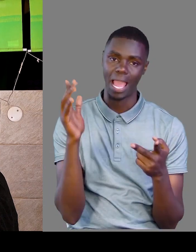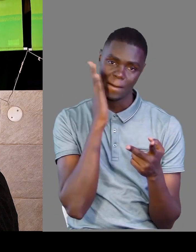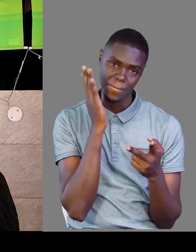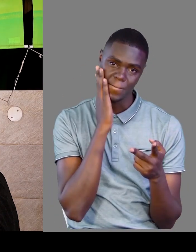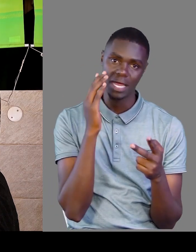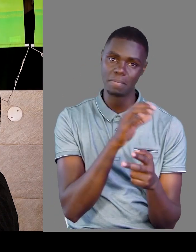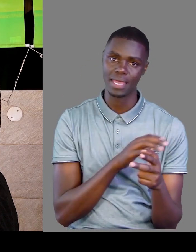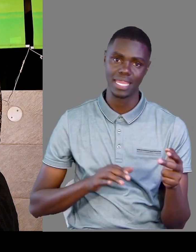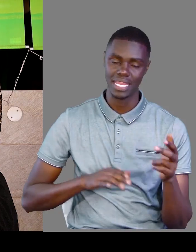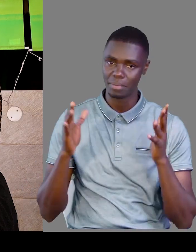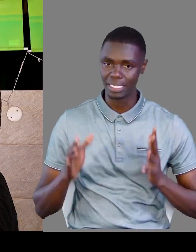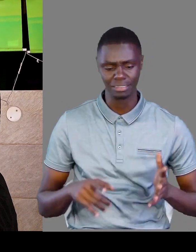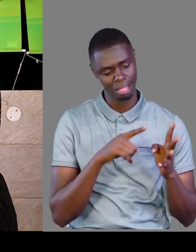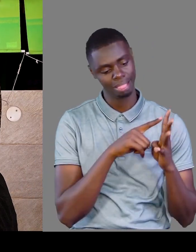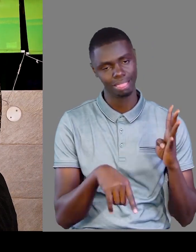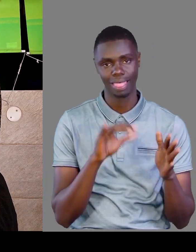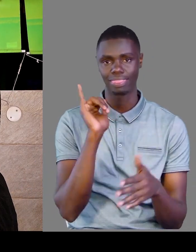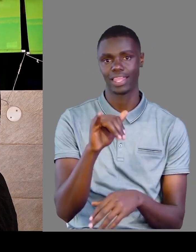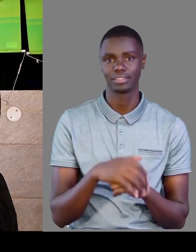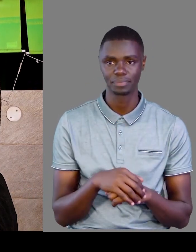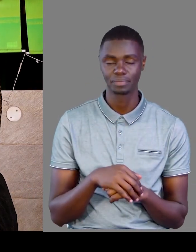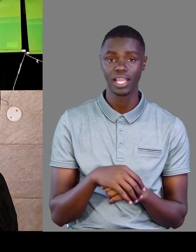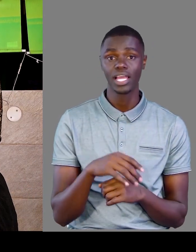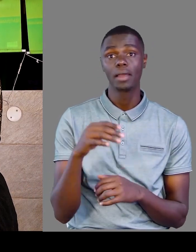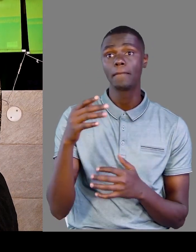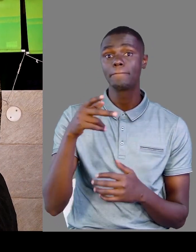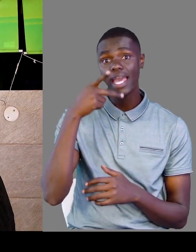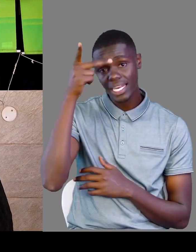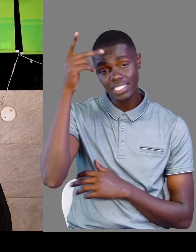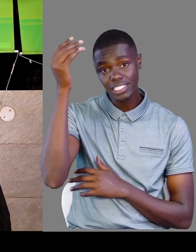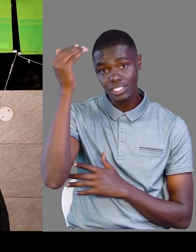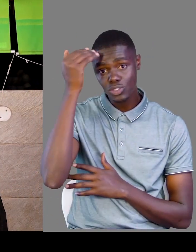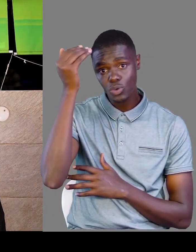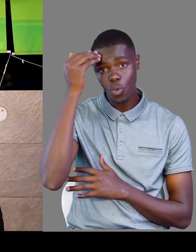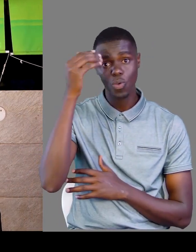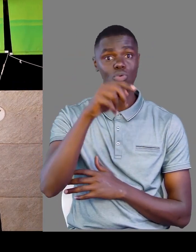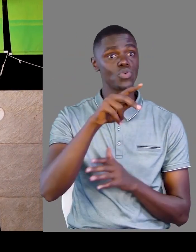Christian, and I'm all that. Did your parents know you're going to be famous because that name?